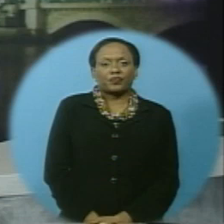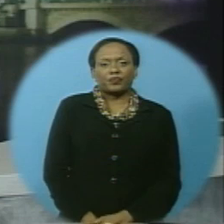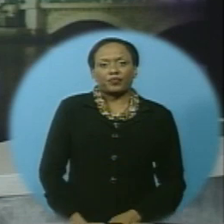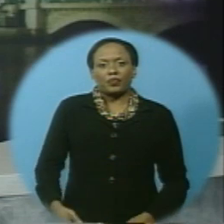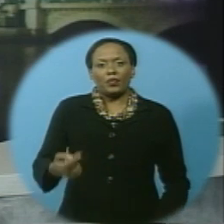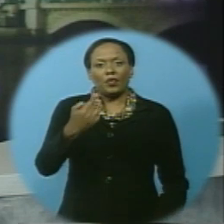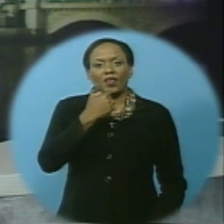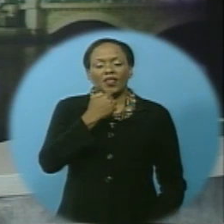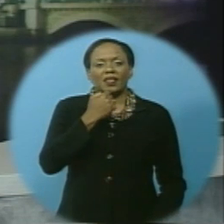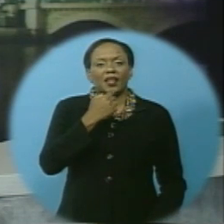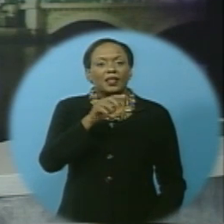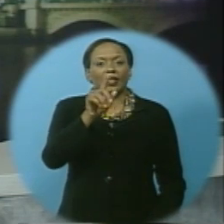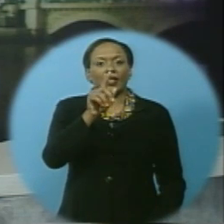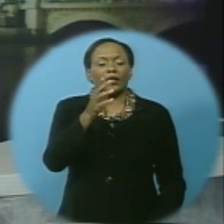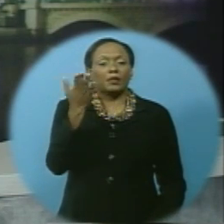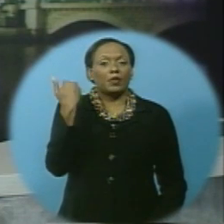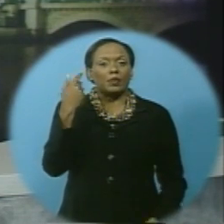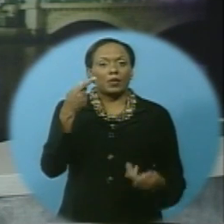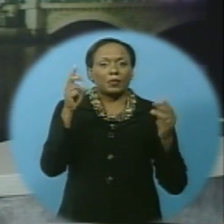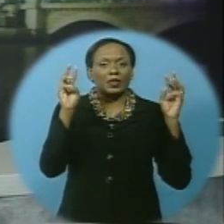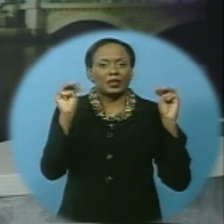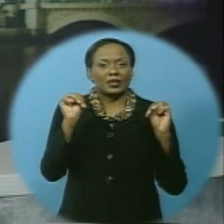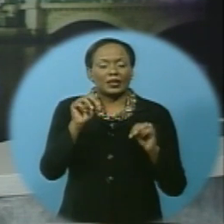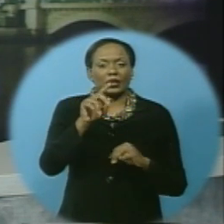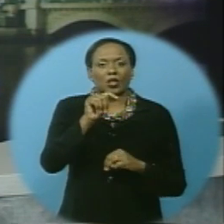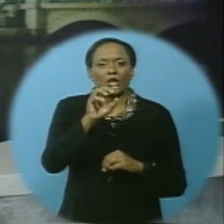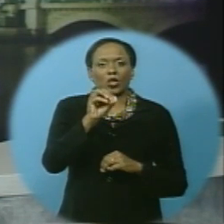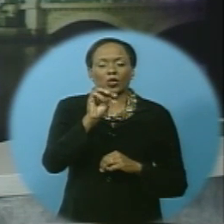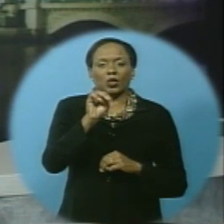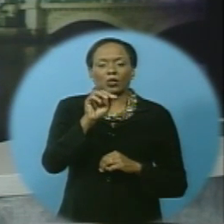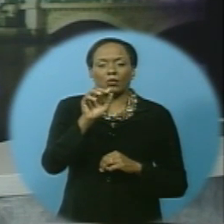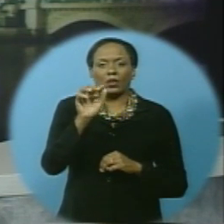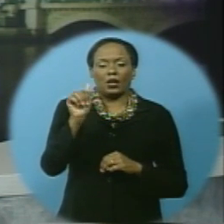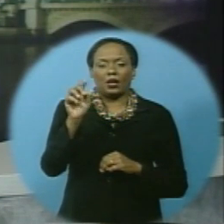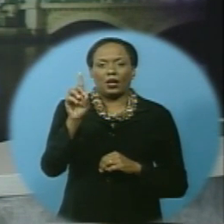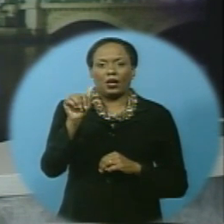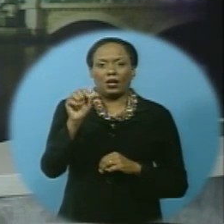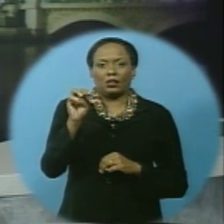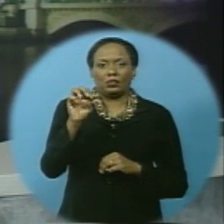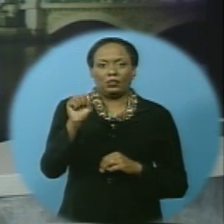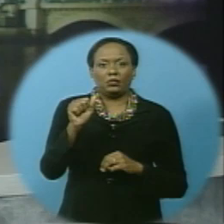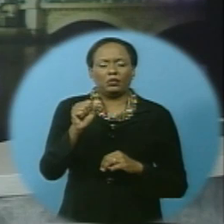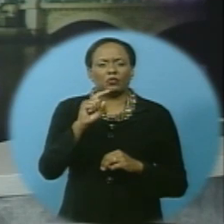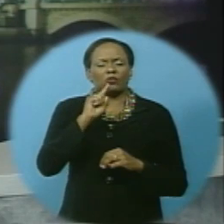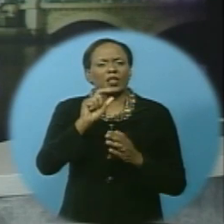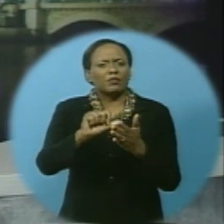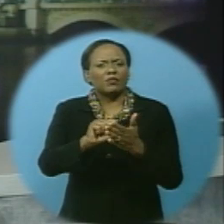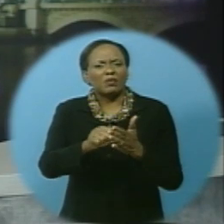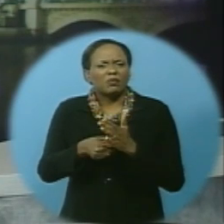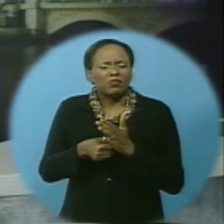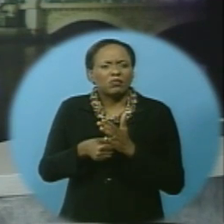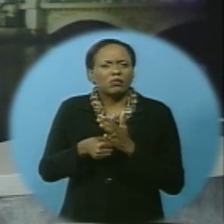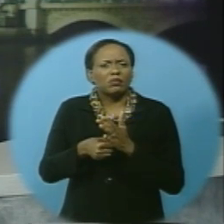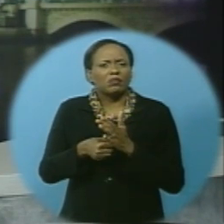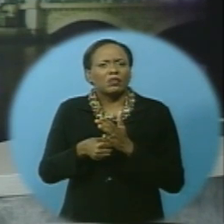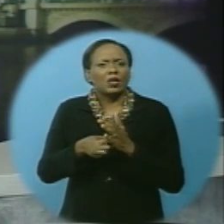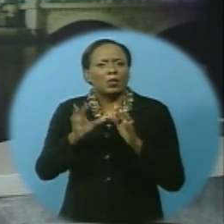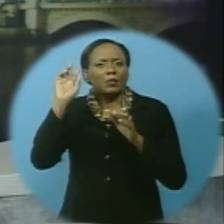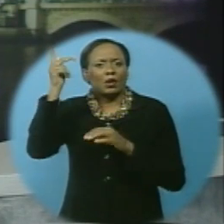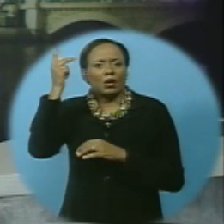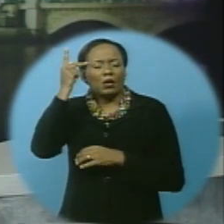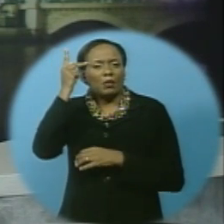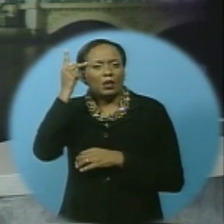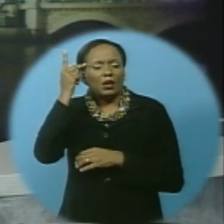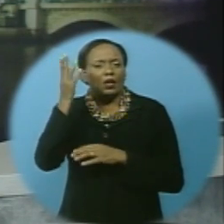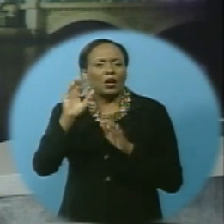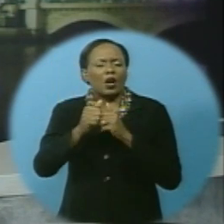The former cabinet minister says Mr. Adams put a huge emphasis on Parliament and its traditions as a forum for the